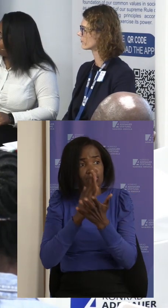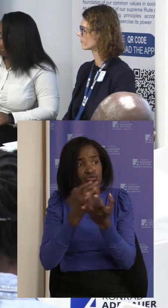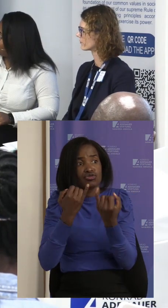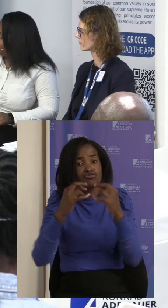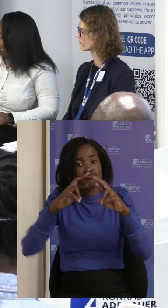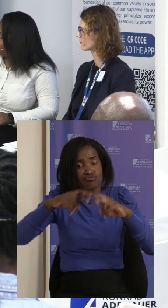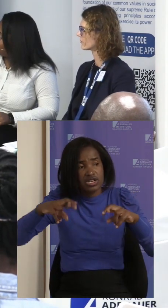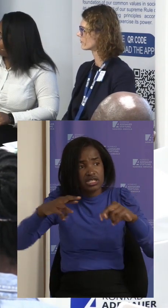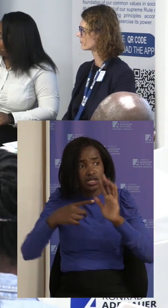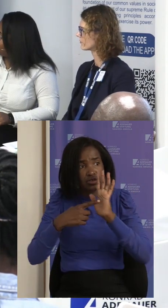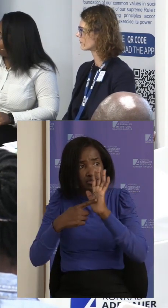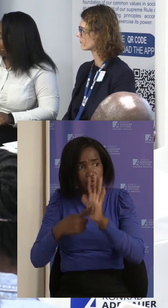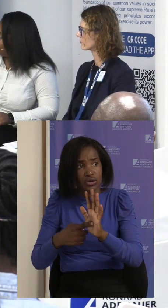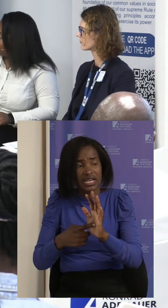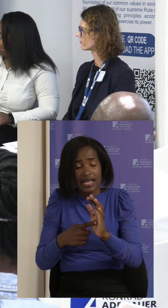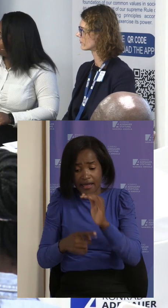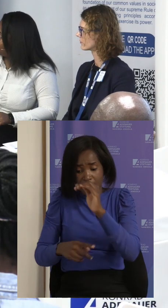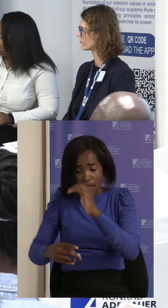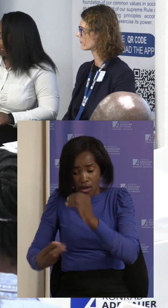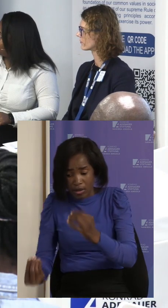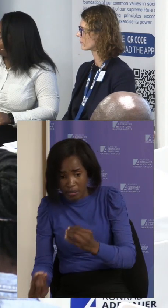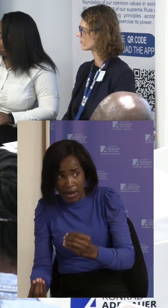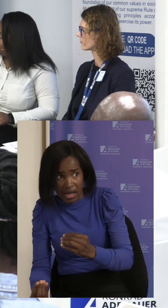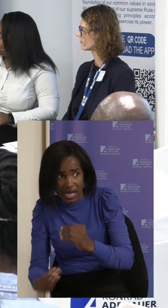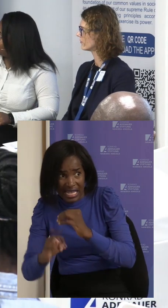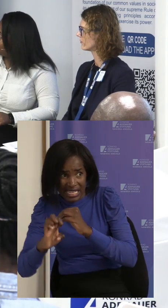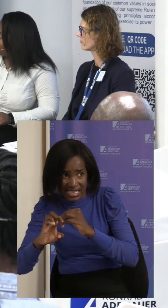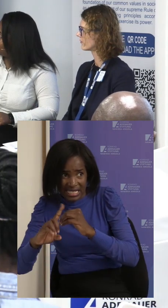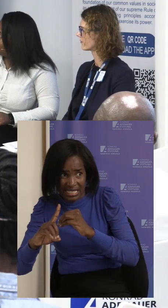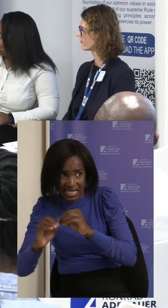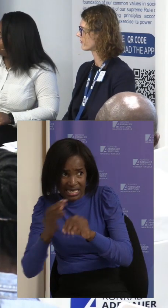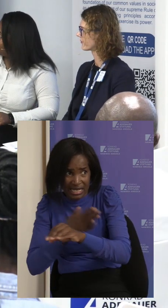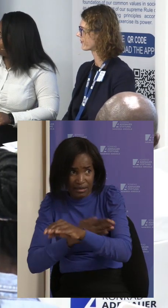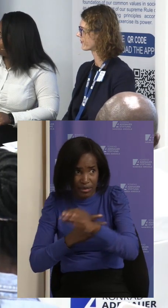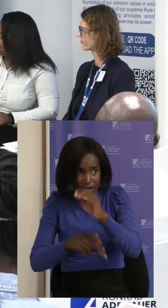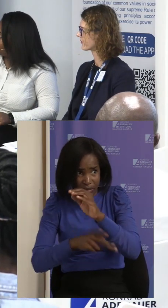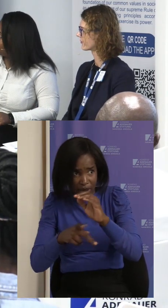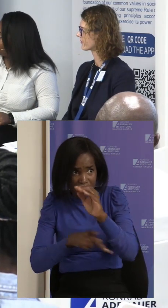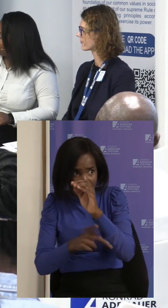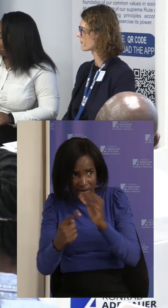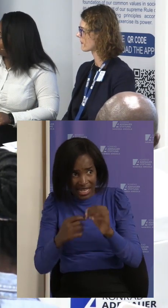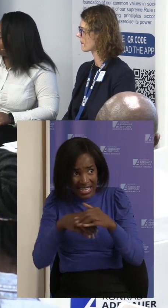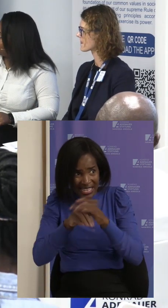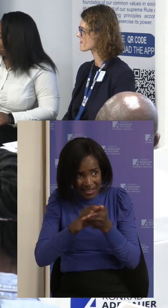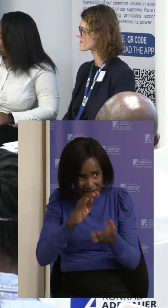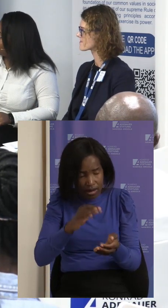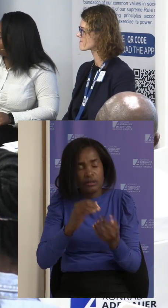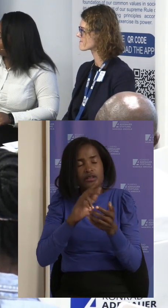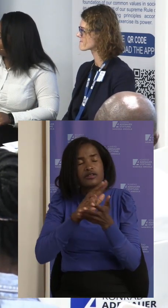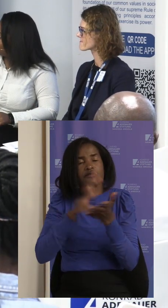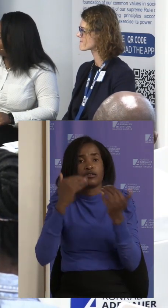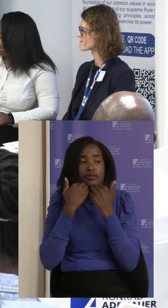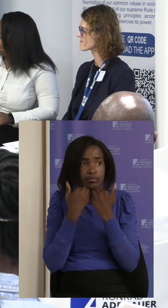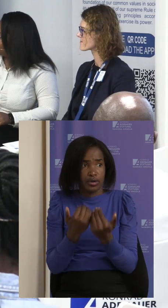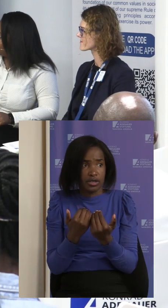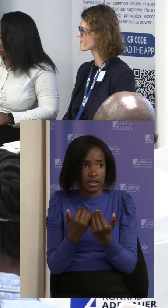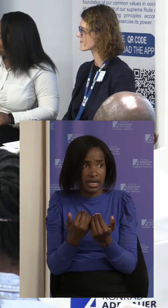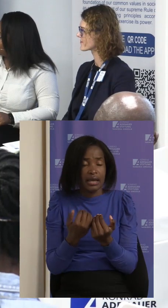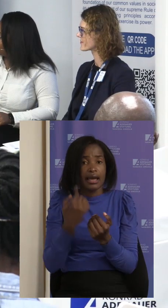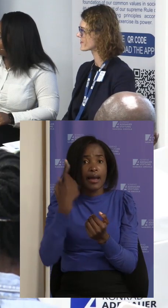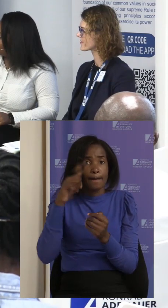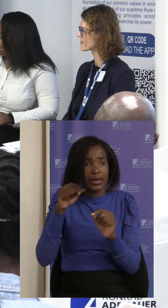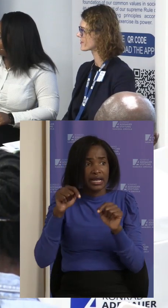the investment at earlier ages is more important. That set aside, we must recognize that